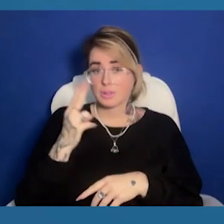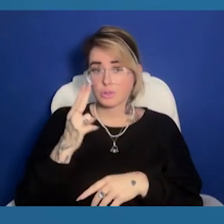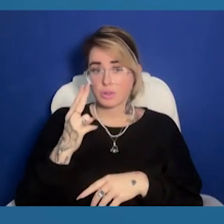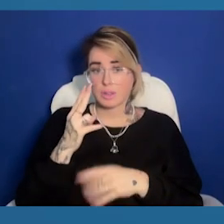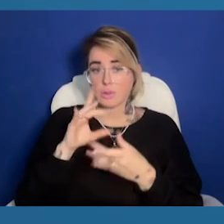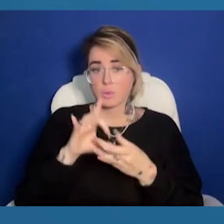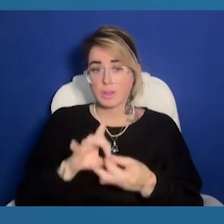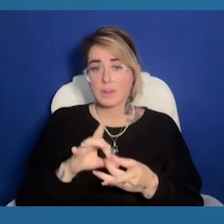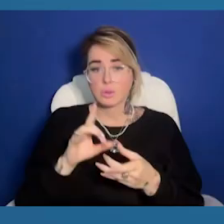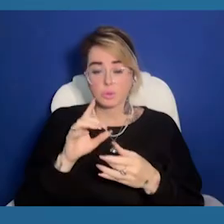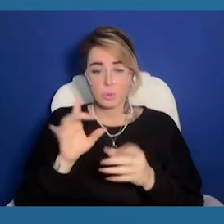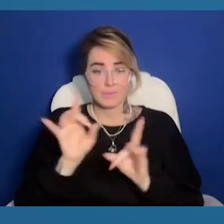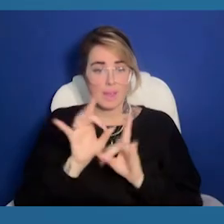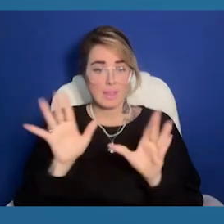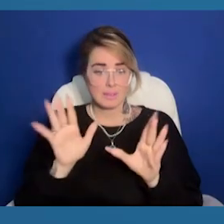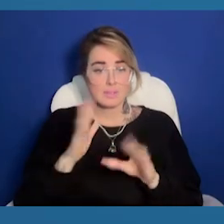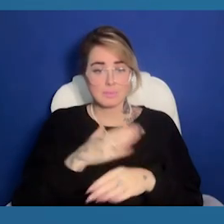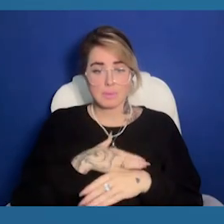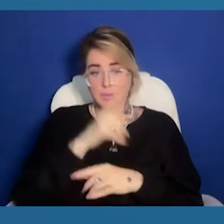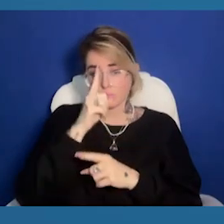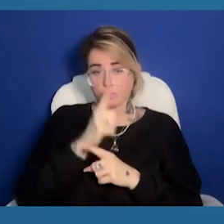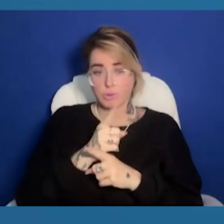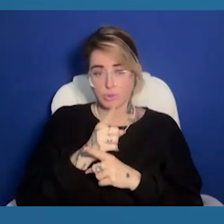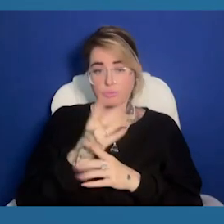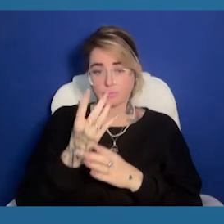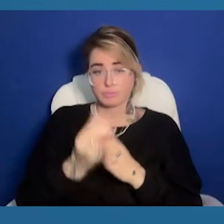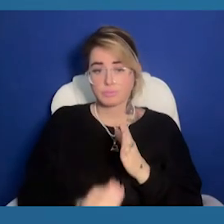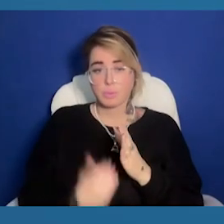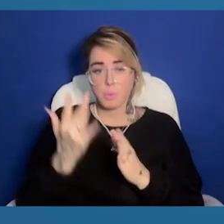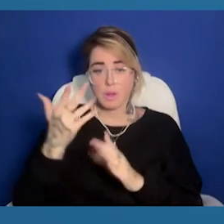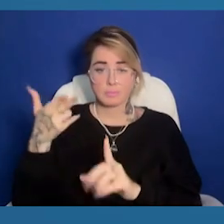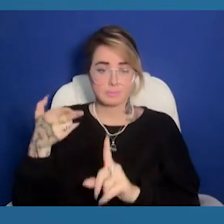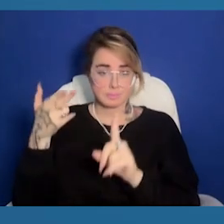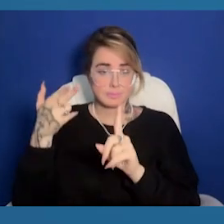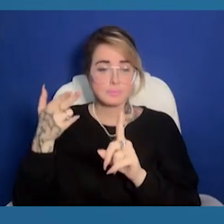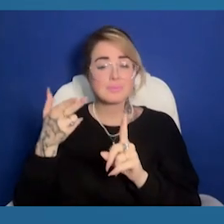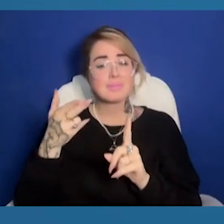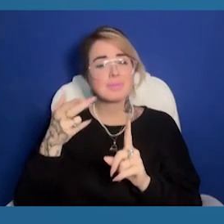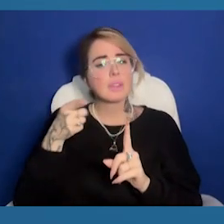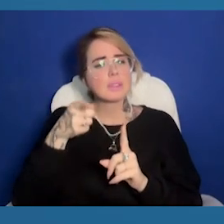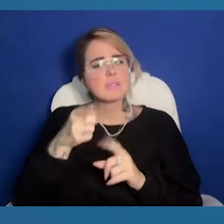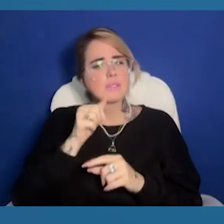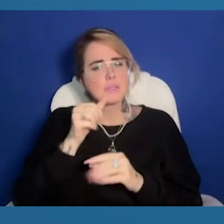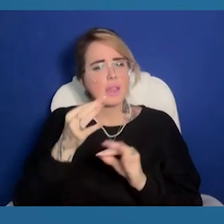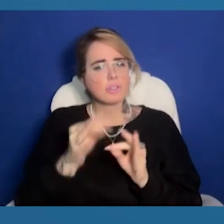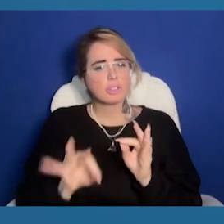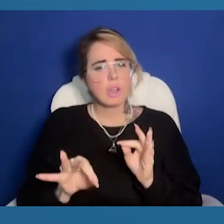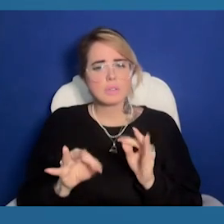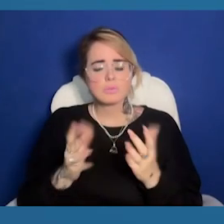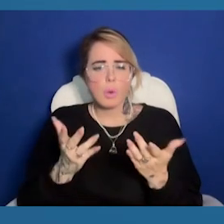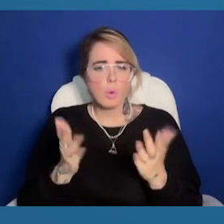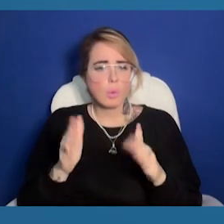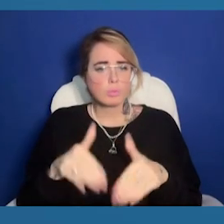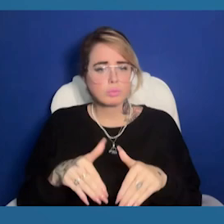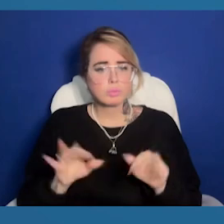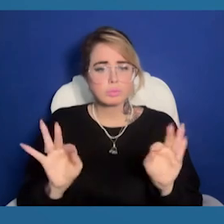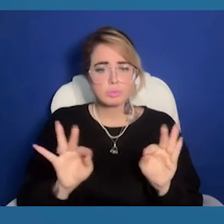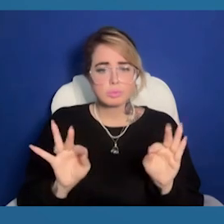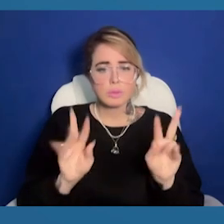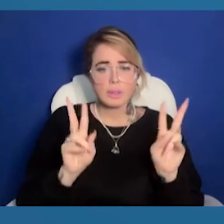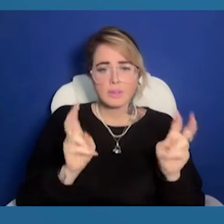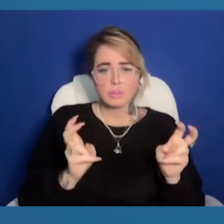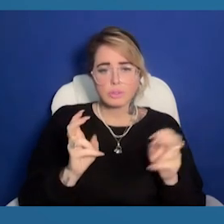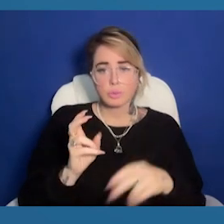around violence. My brother lost his life to gun violence. And so this is not just simply an issue as